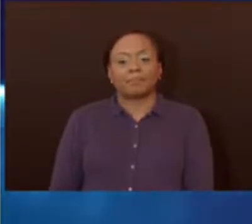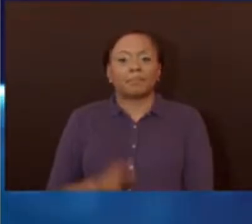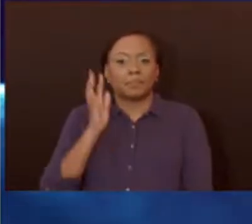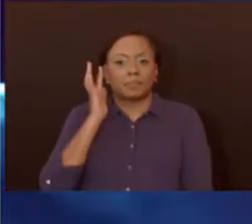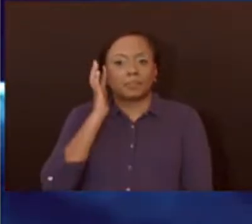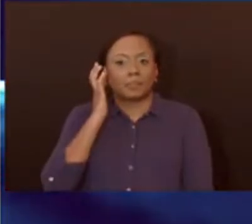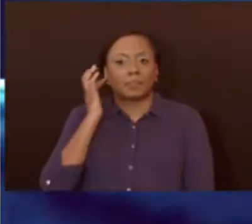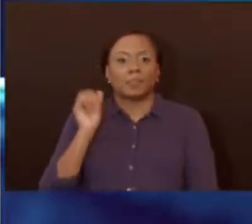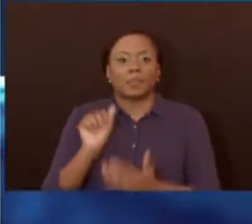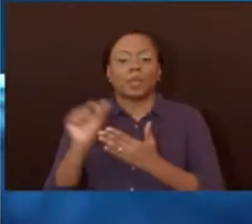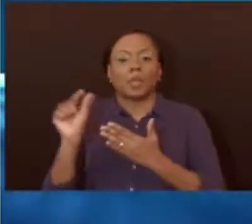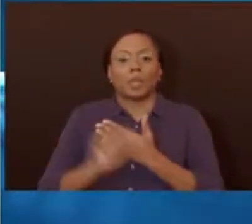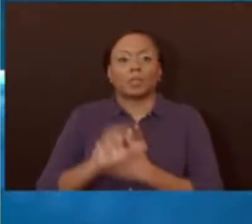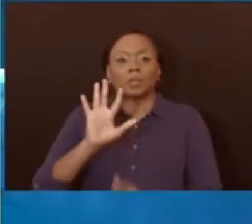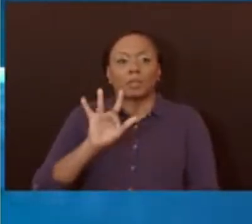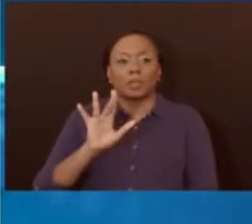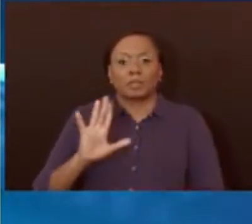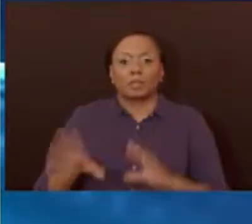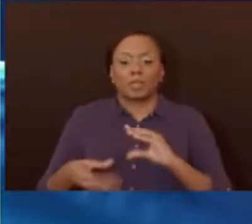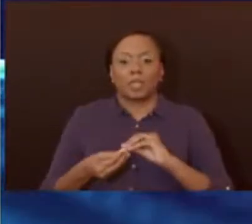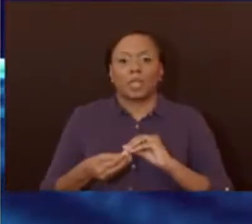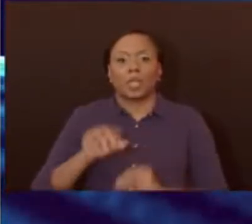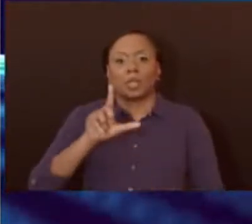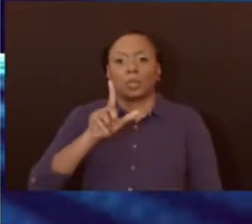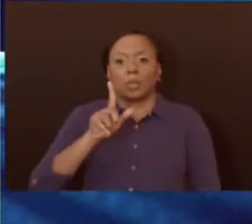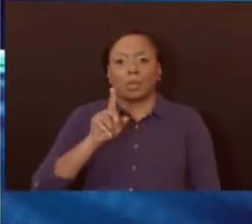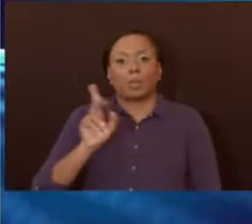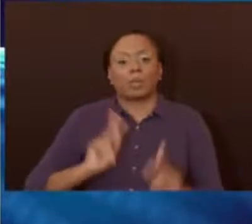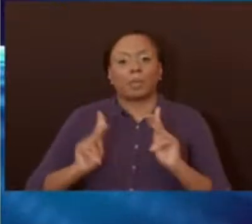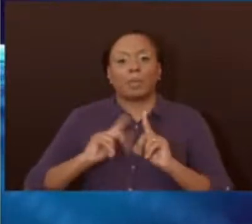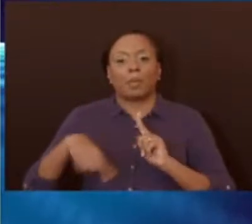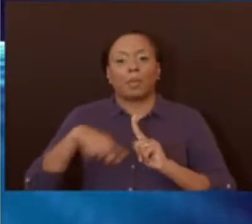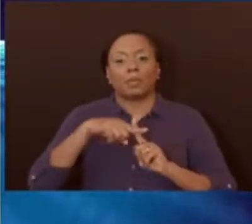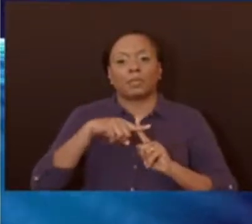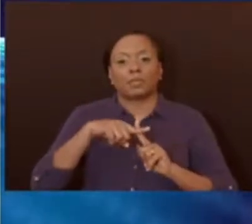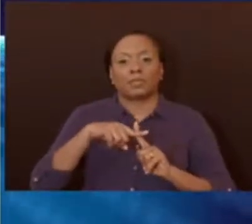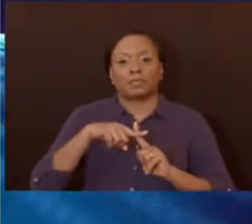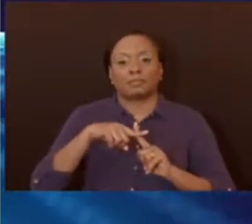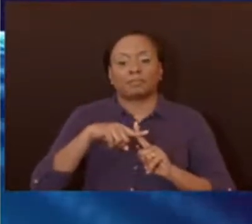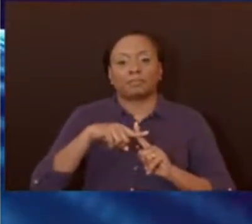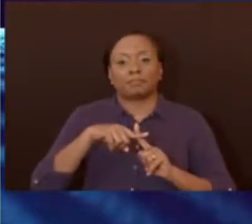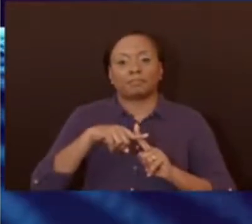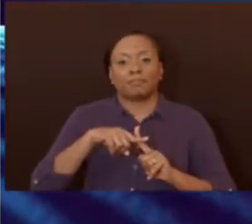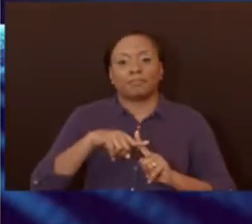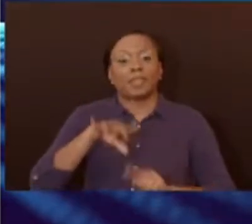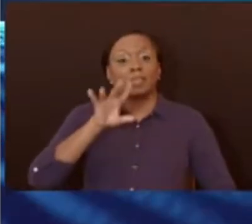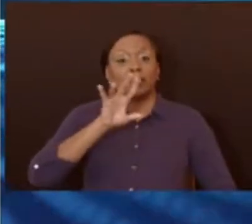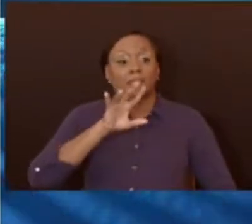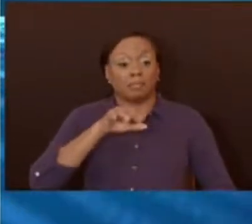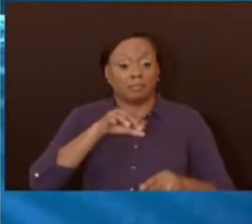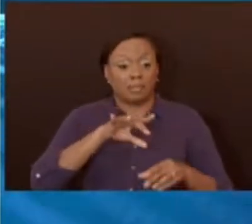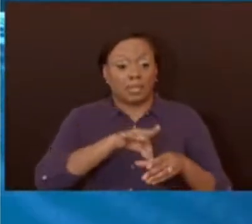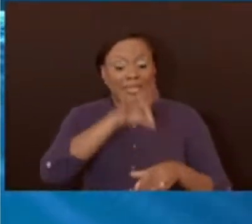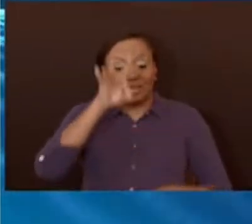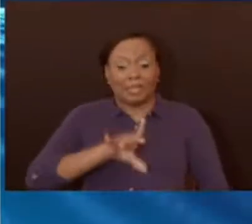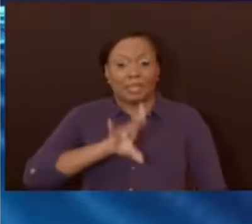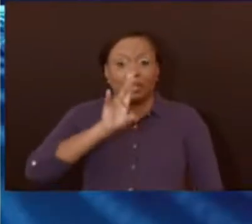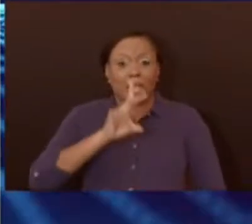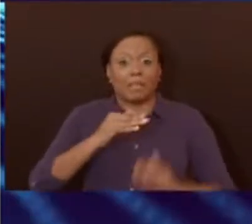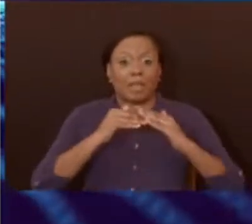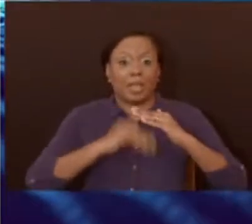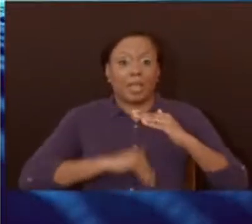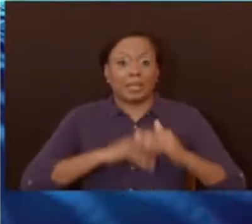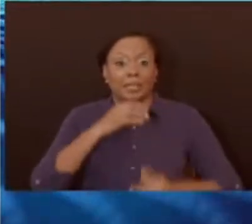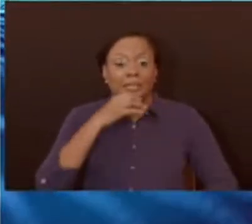For August 25th, we had a total of 21 cases. 7 of these were aged less than 18, and 14 were